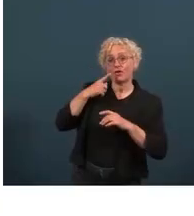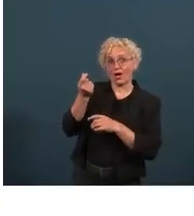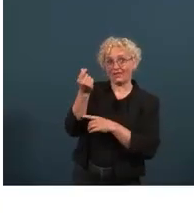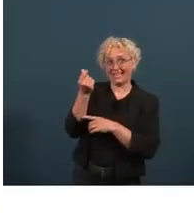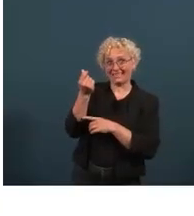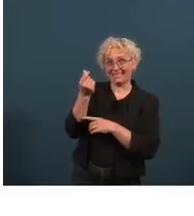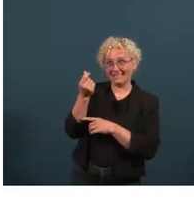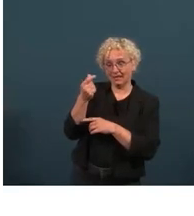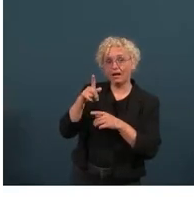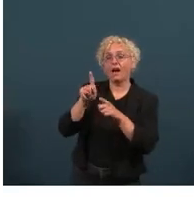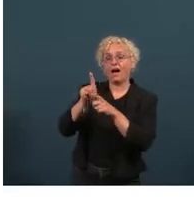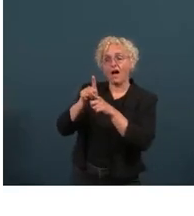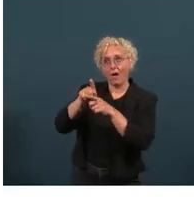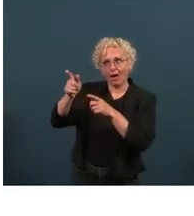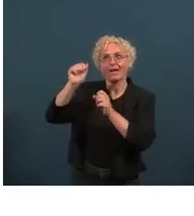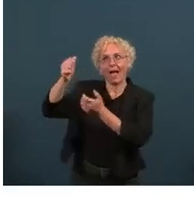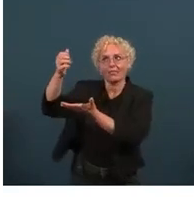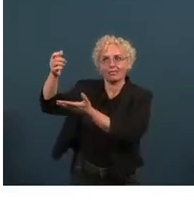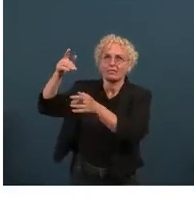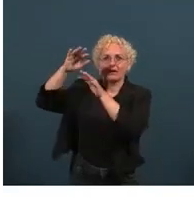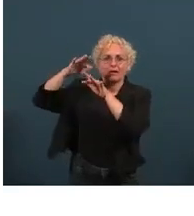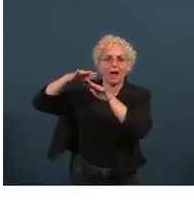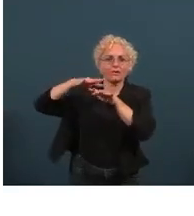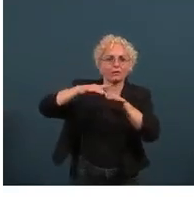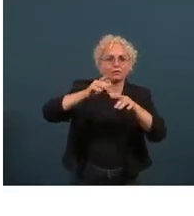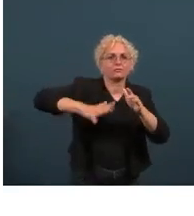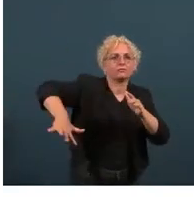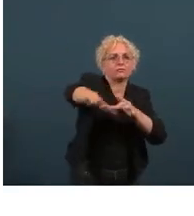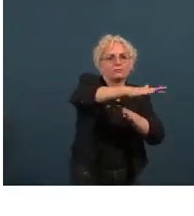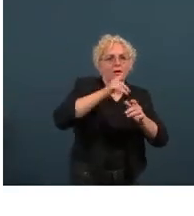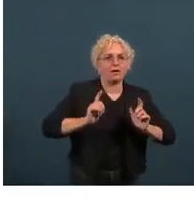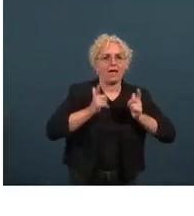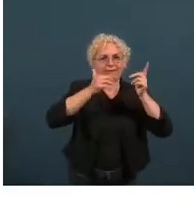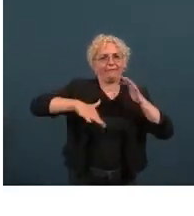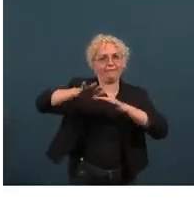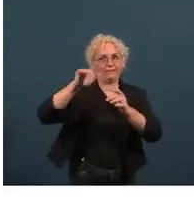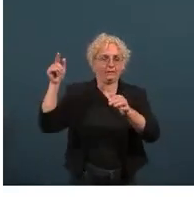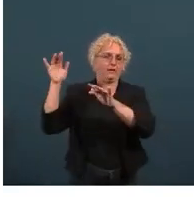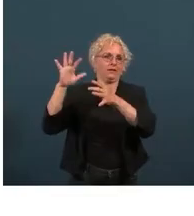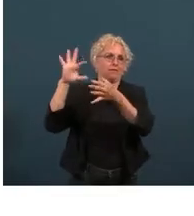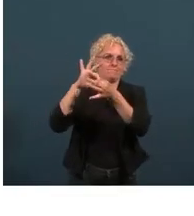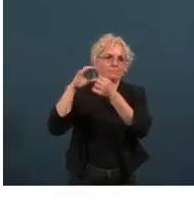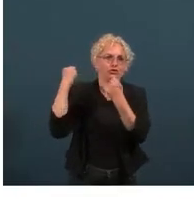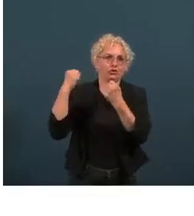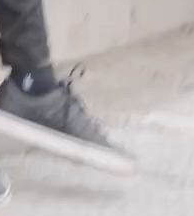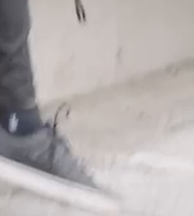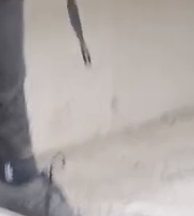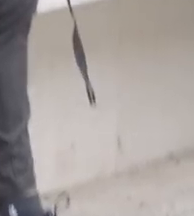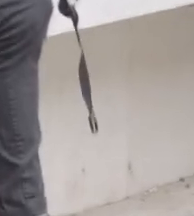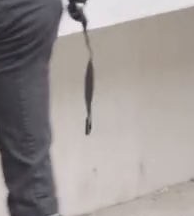We need to be aware of the transversal nature of human rights, and it really needs to infuse everything that